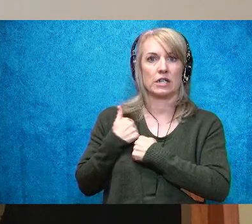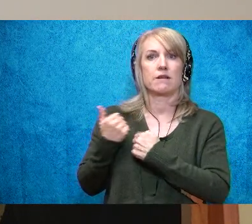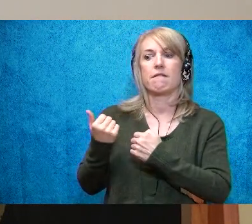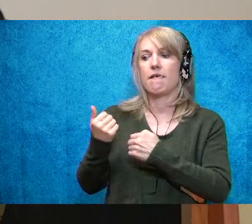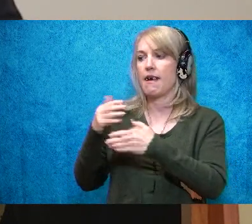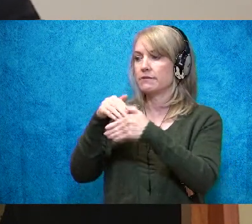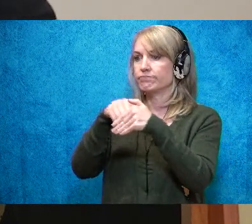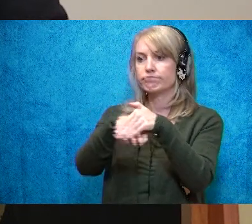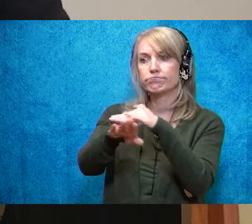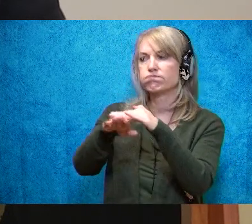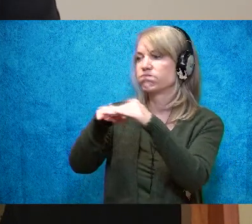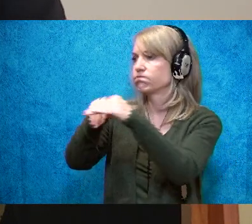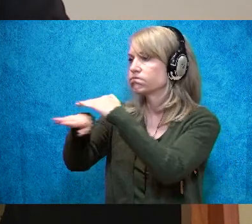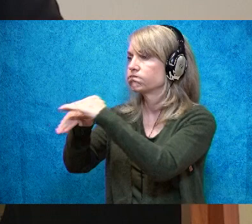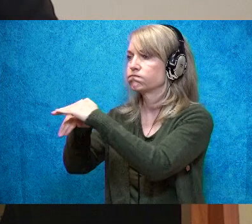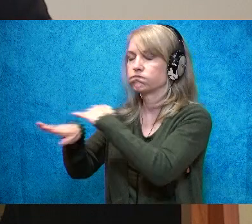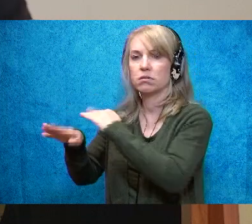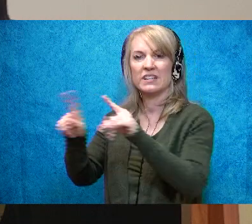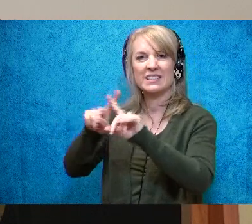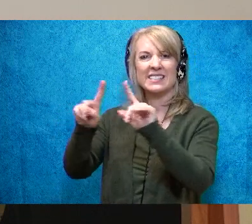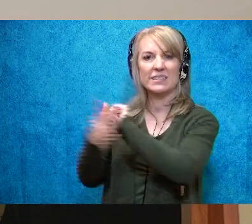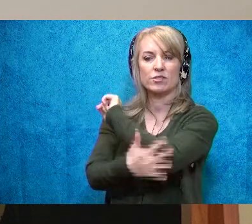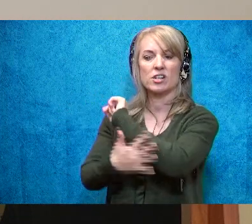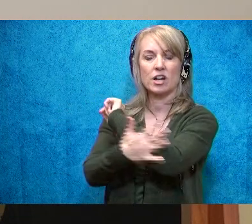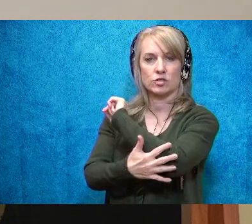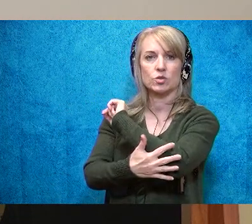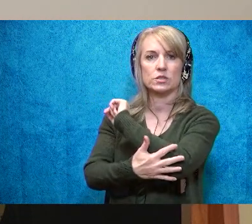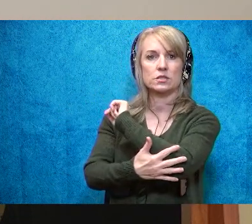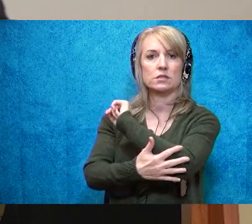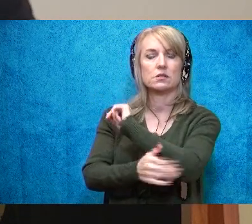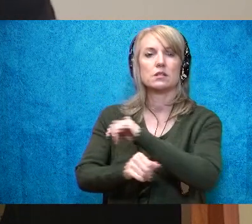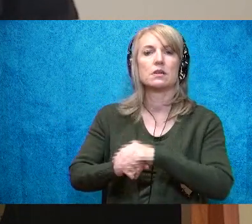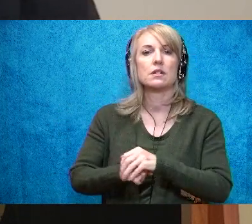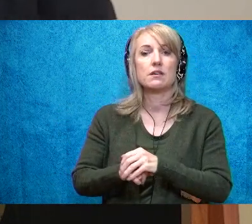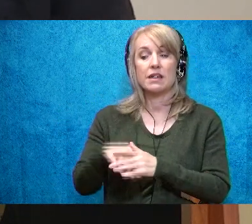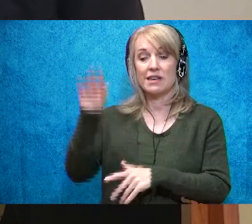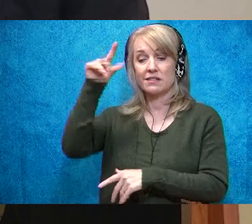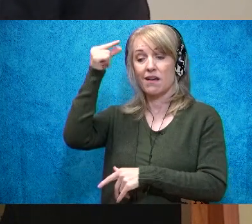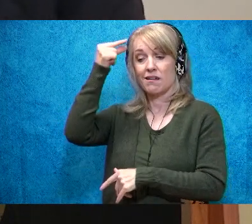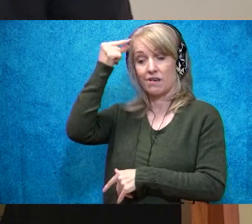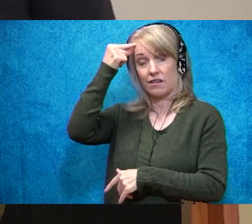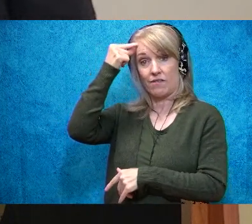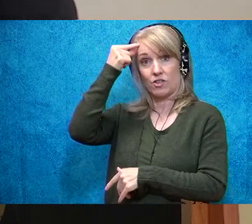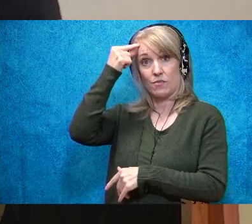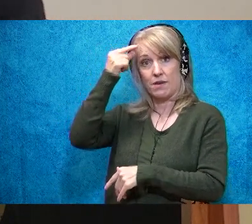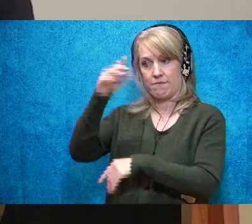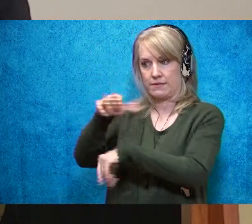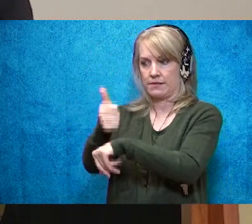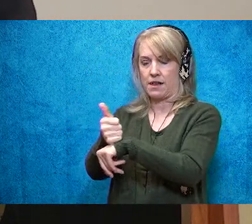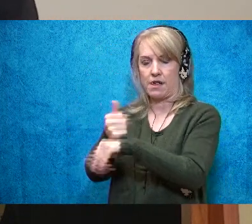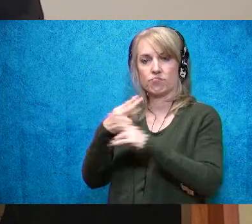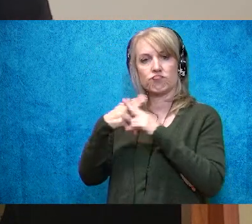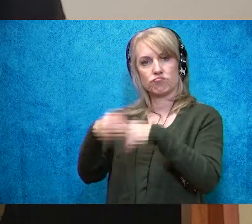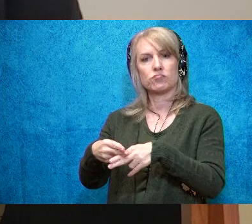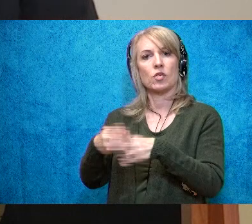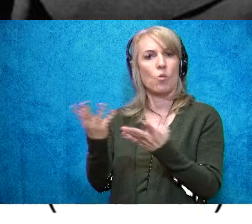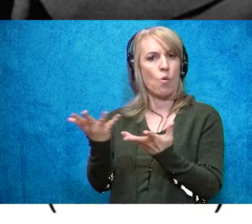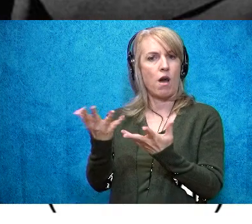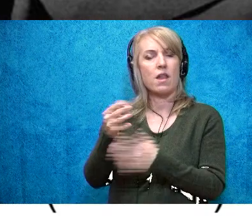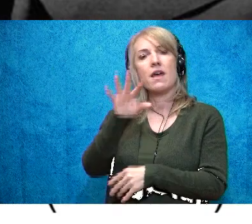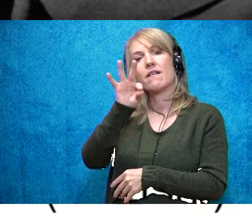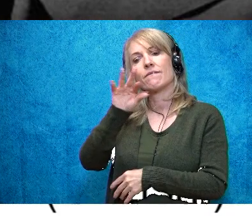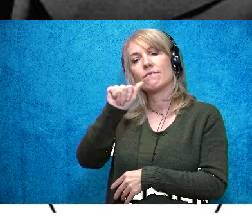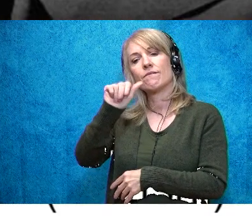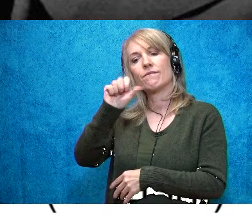as Ethiopia pretty quickly. Now, his government structure is called fascism. Fascism exalts the nation and